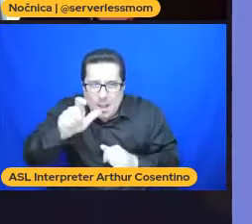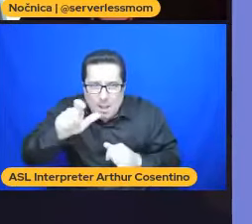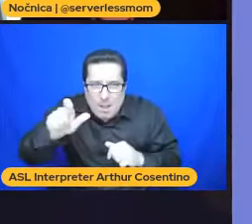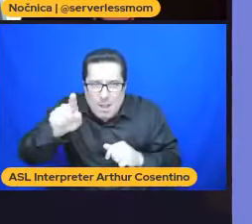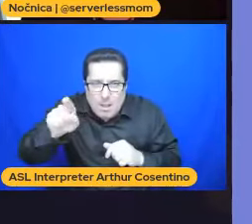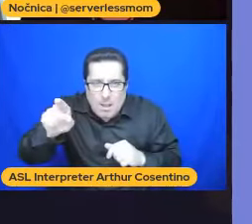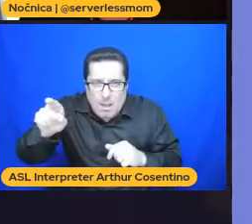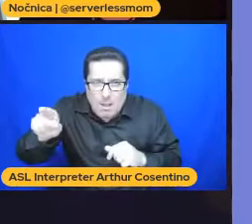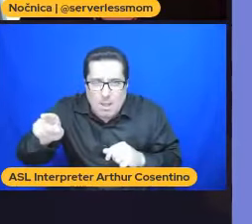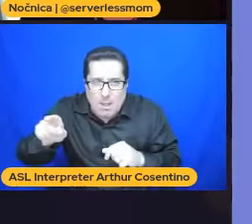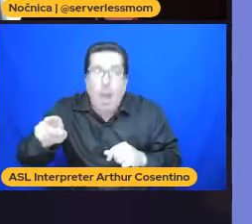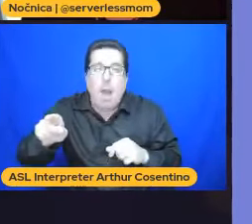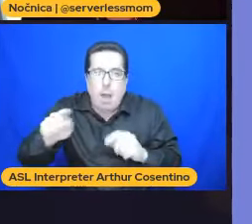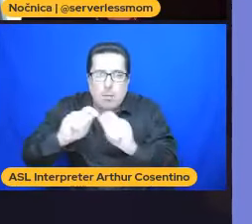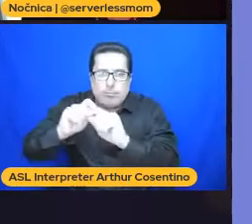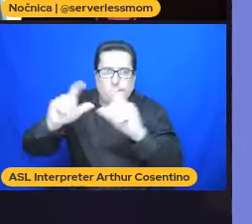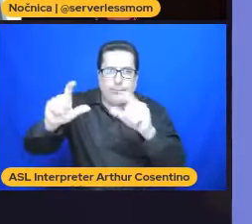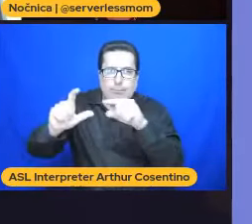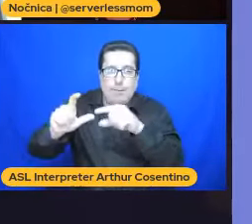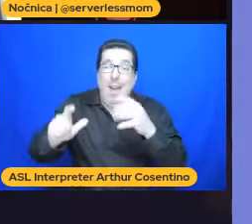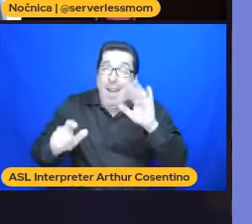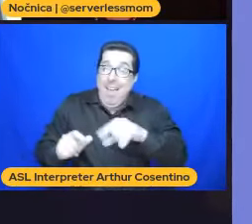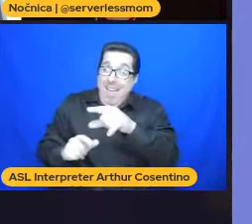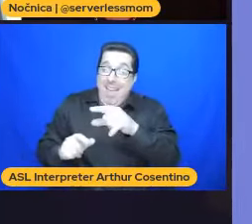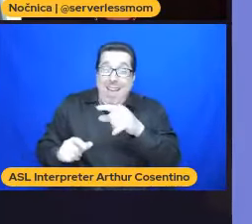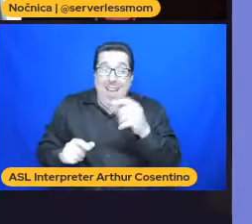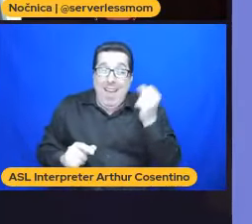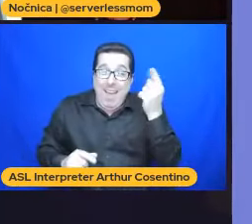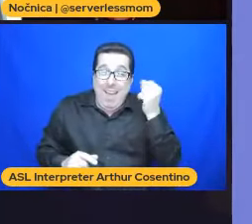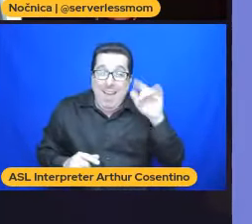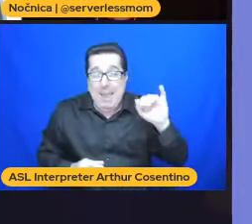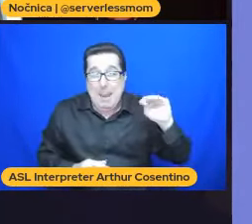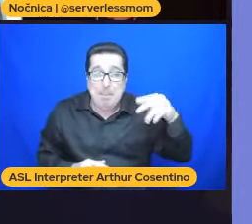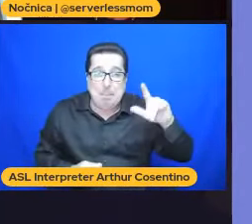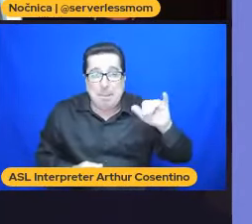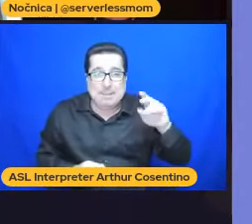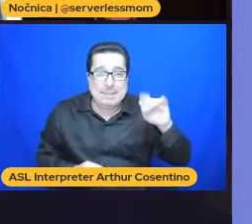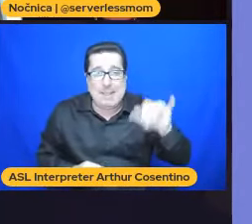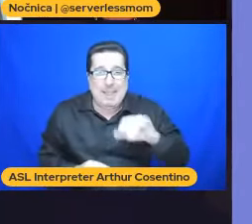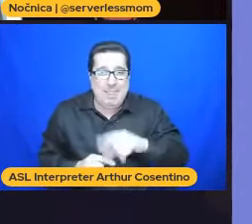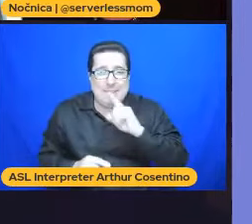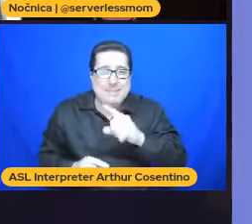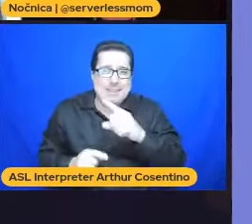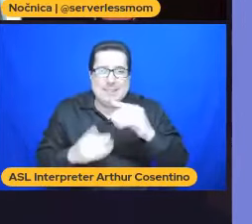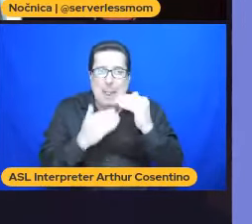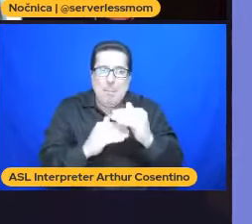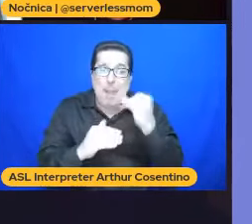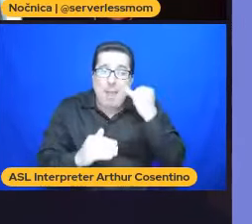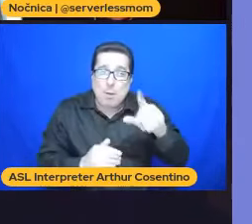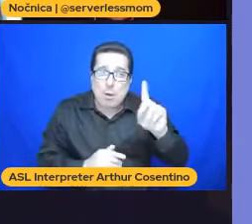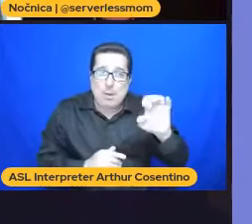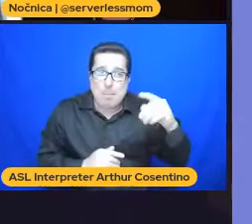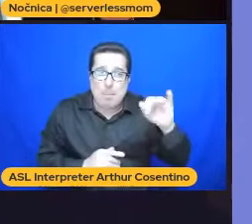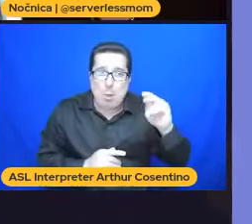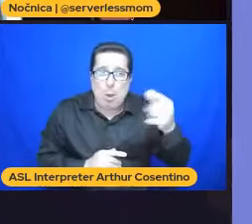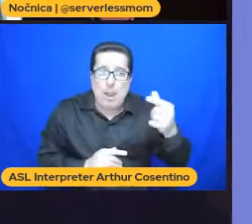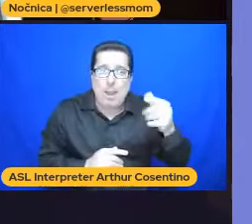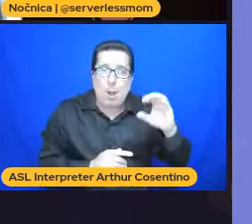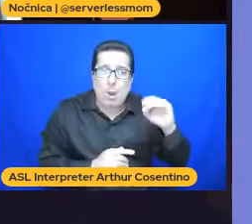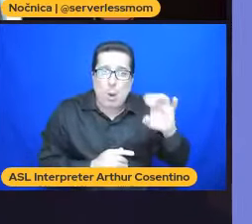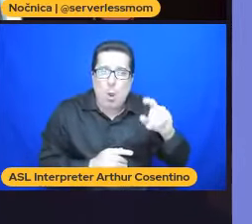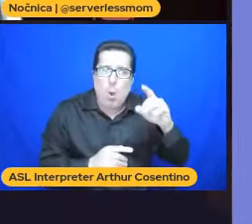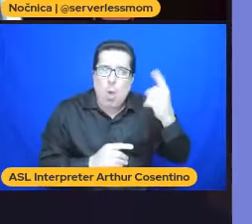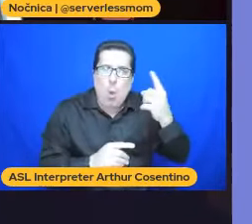implicitly, this was a bit limited, right? Because you had to design a system that when you were deploying code was always sending out something to